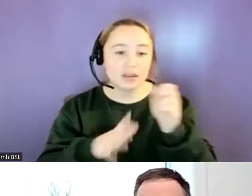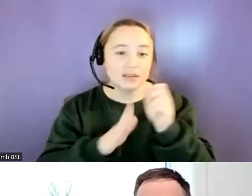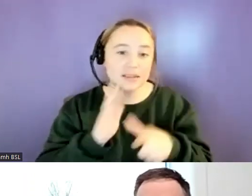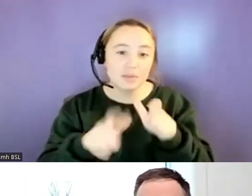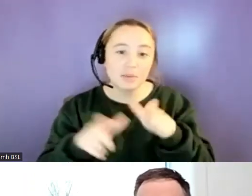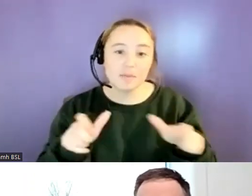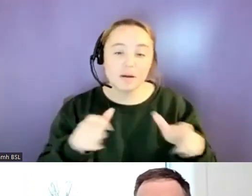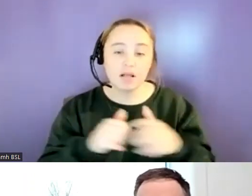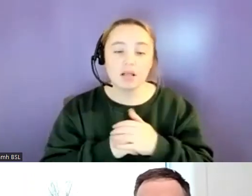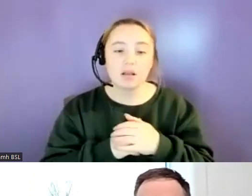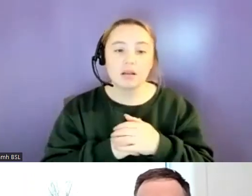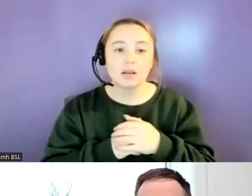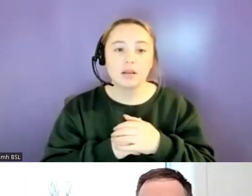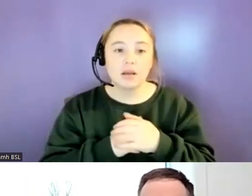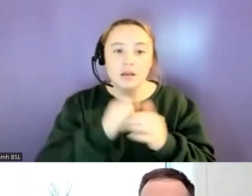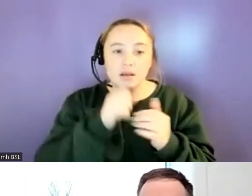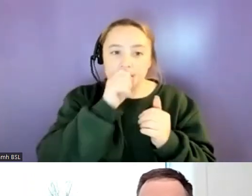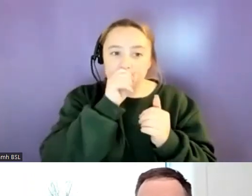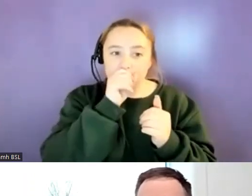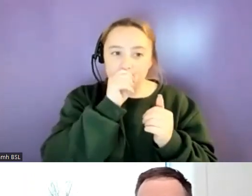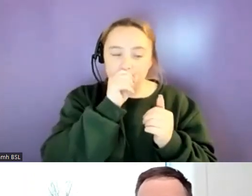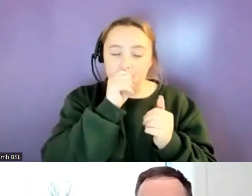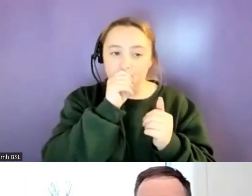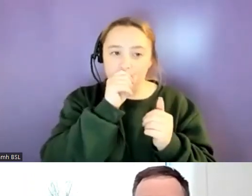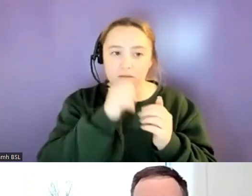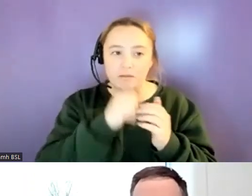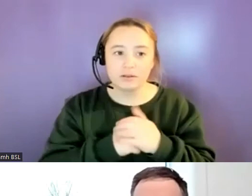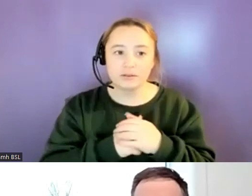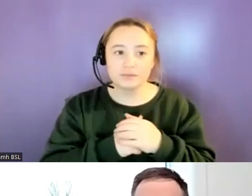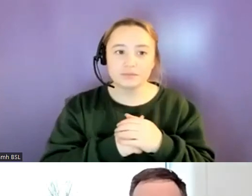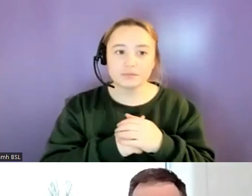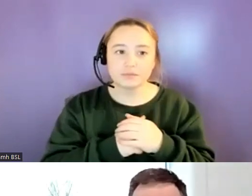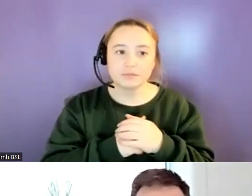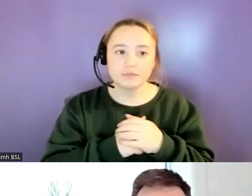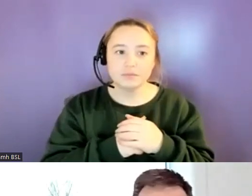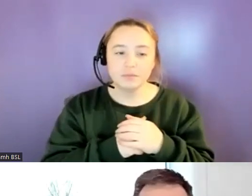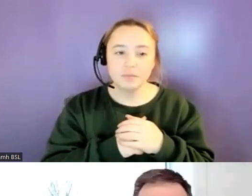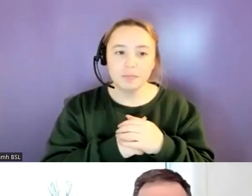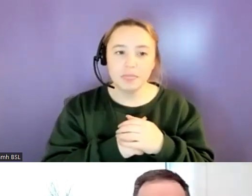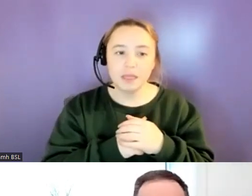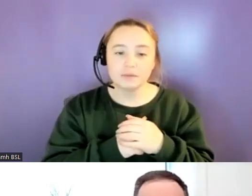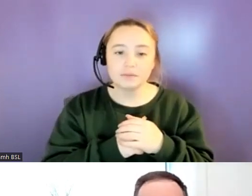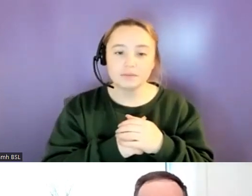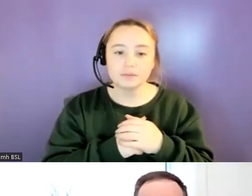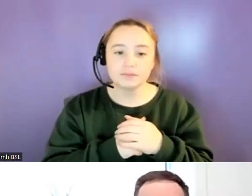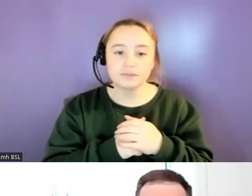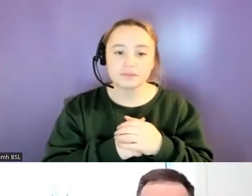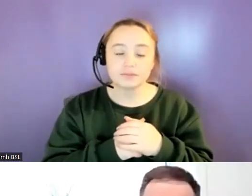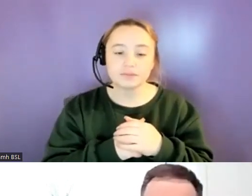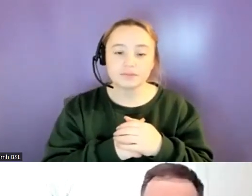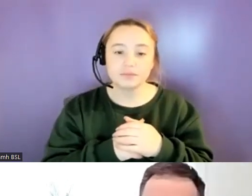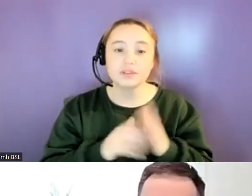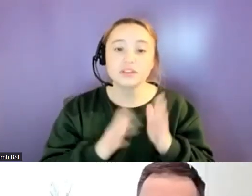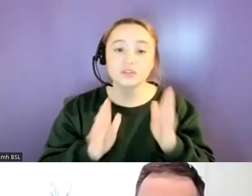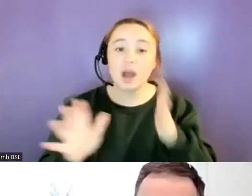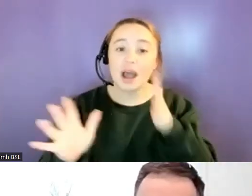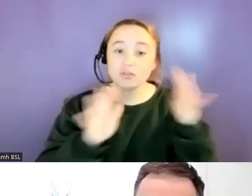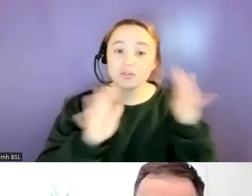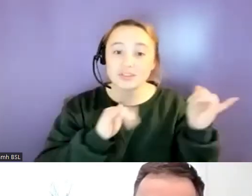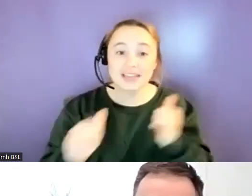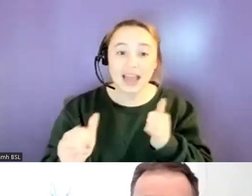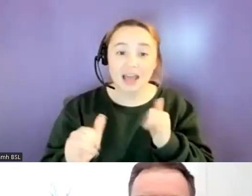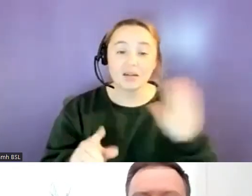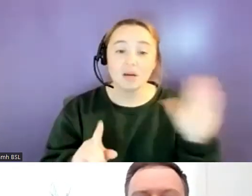Yeah, so again, it's one of those things that we do need to screen, everyone and all belongings. However, our teams